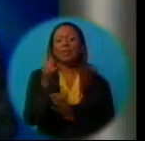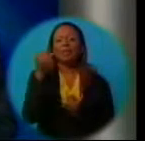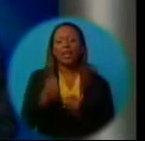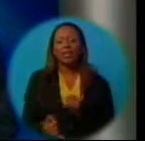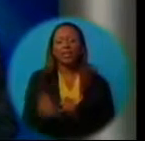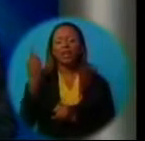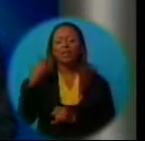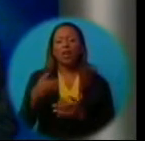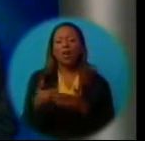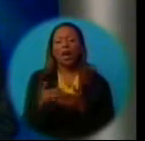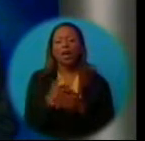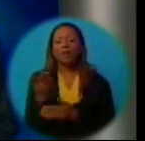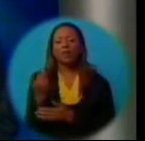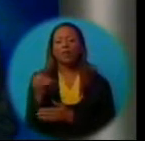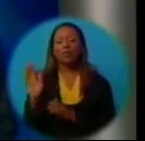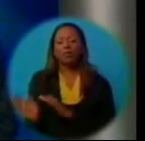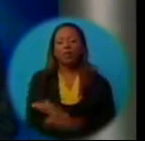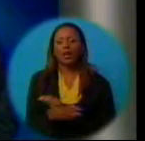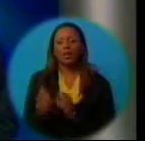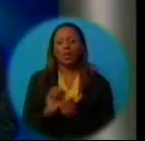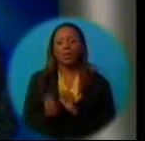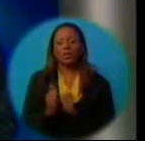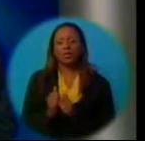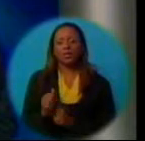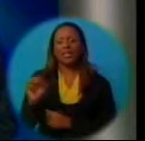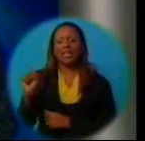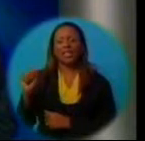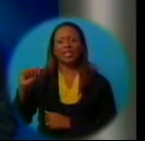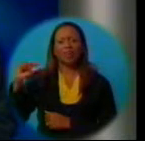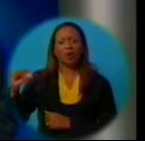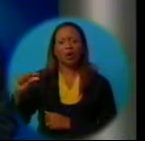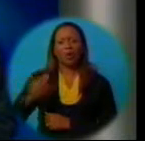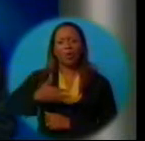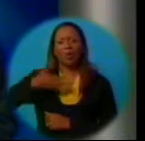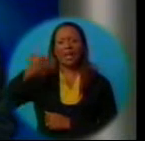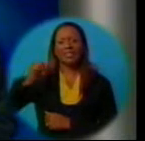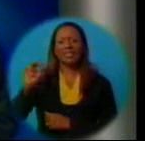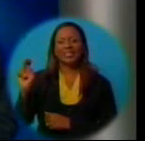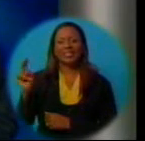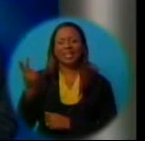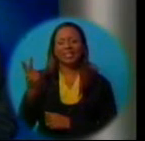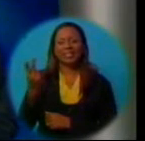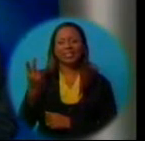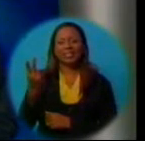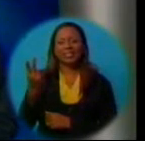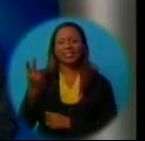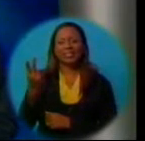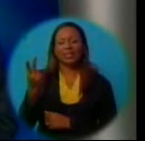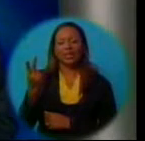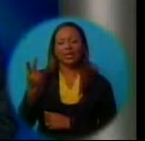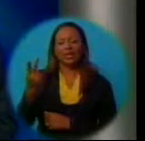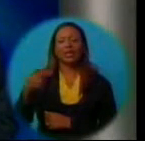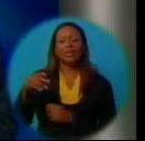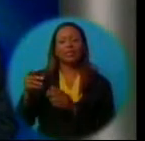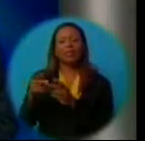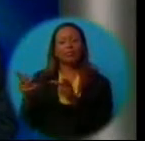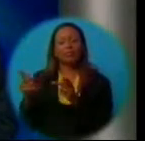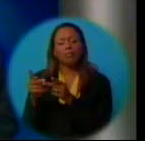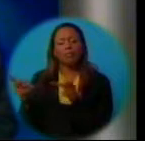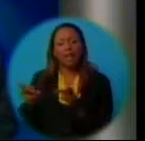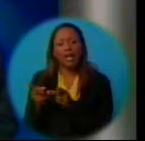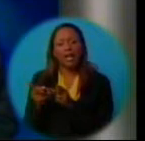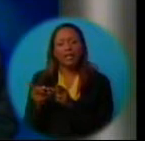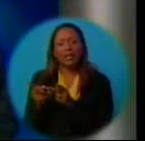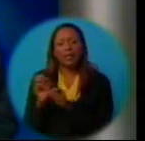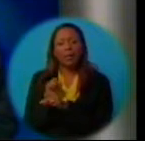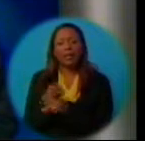year's Lime Under-15 cricket competition. St. George made it as the best second-place side, just pipping Queen's College for that